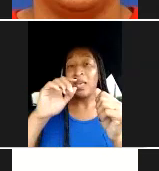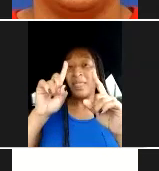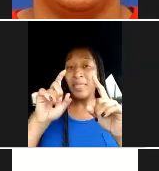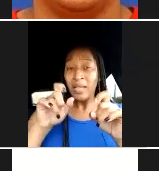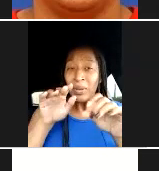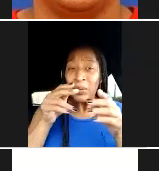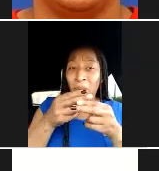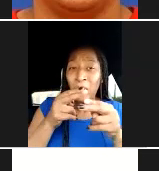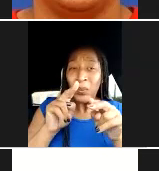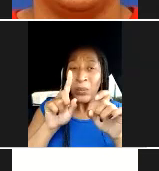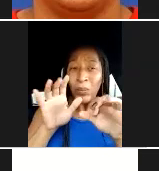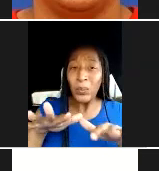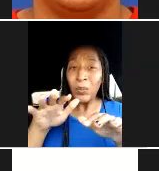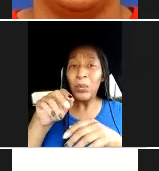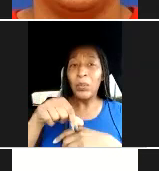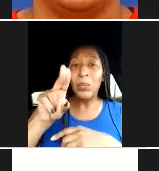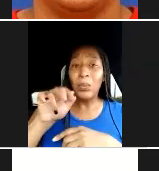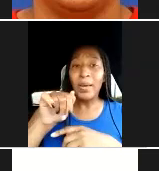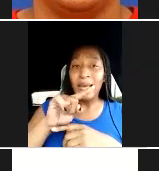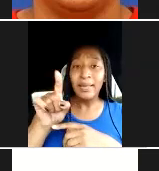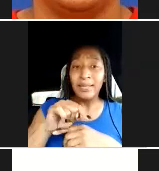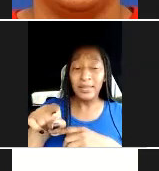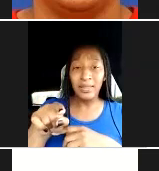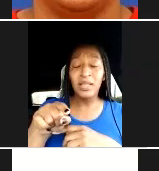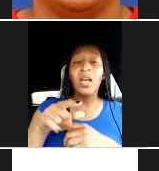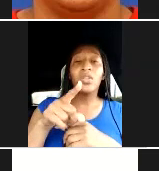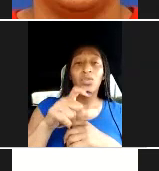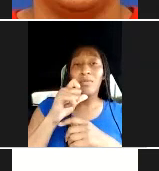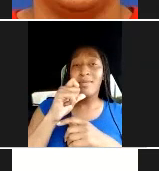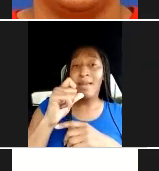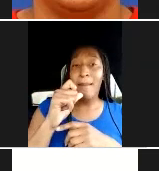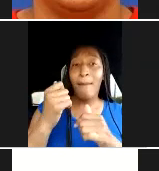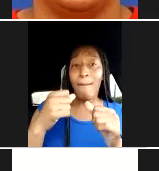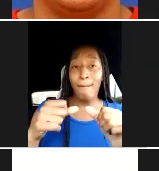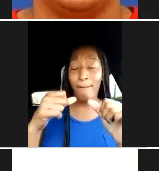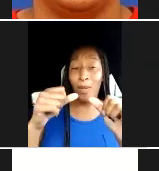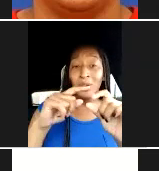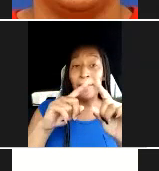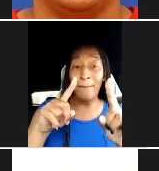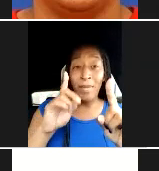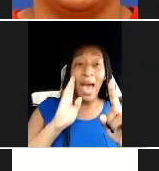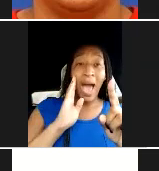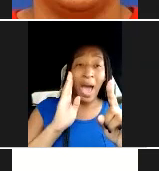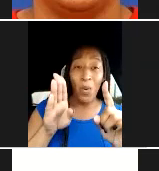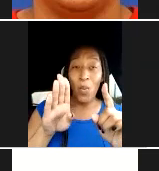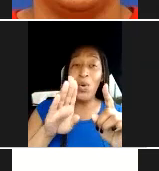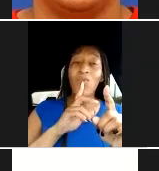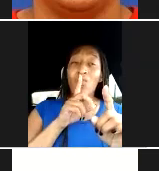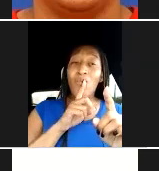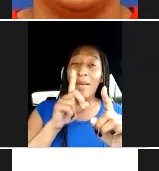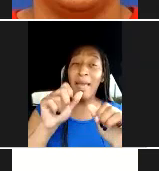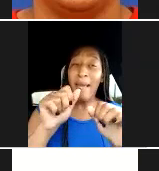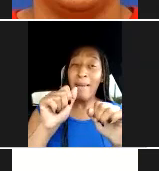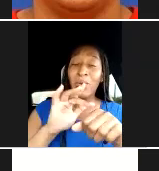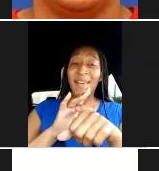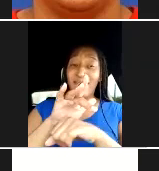exam. It won't actually open until the 15th. If you try to open it now, it's gonna tell you that it's closed. It'll